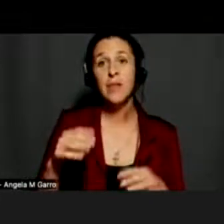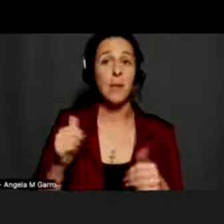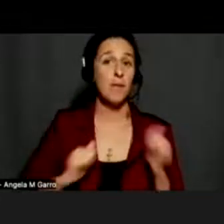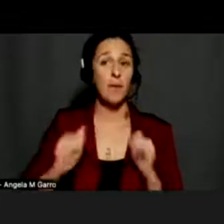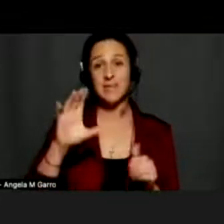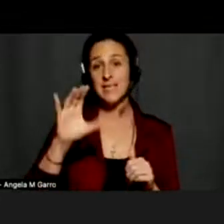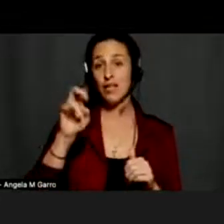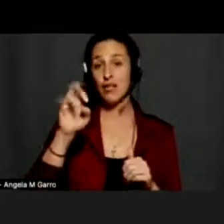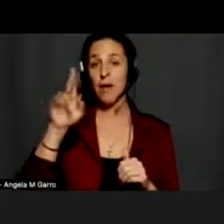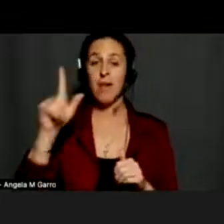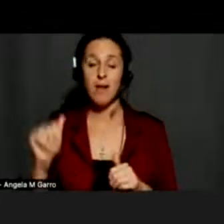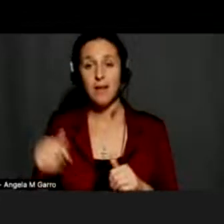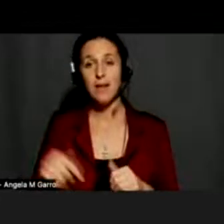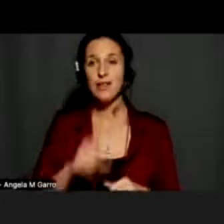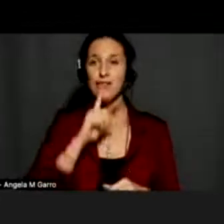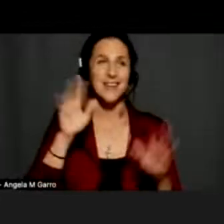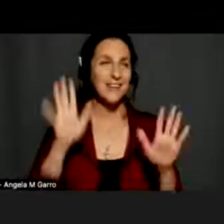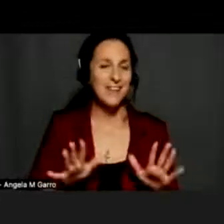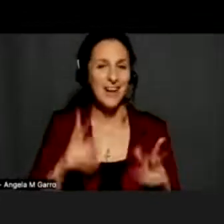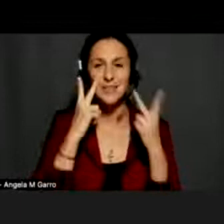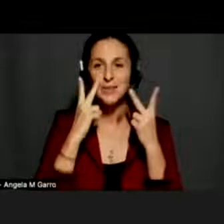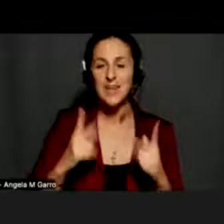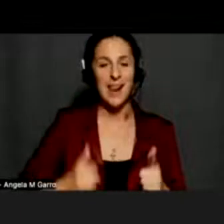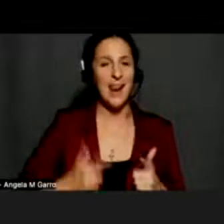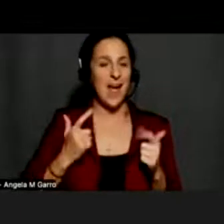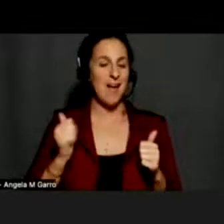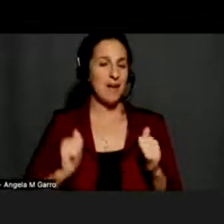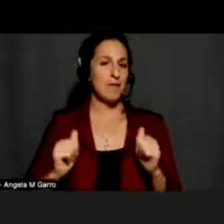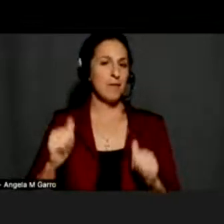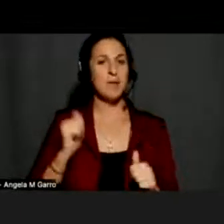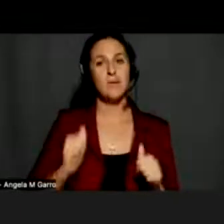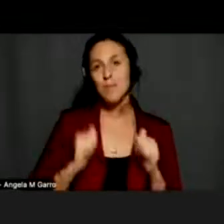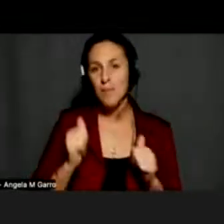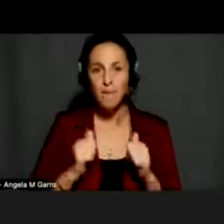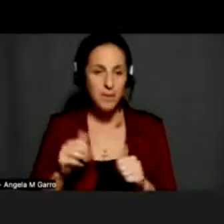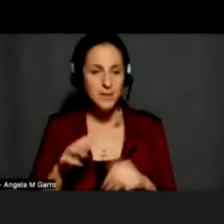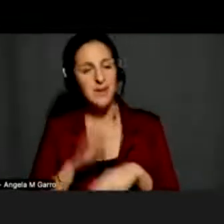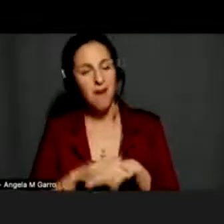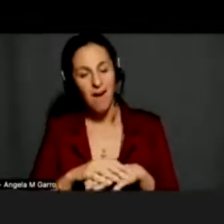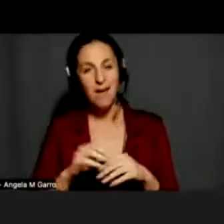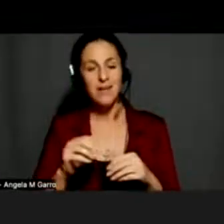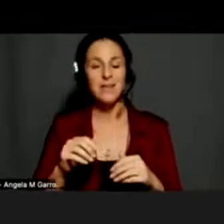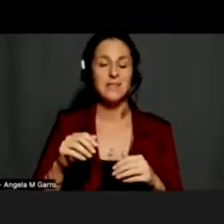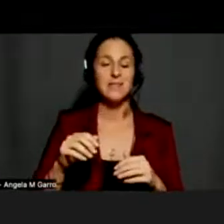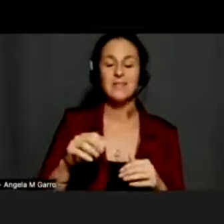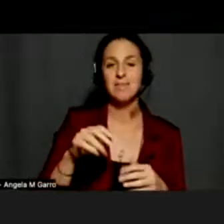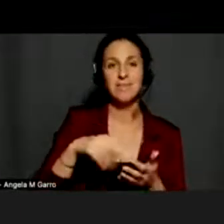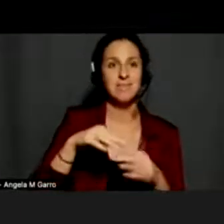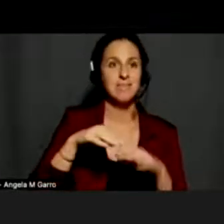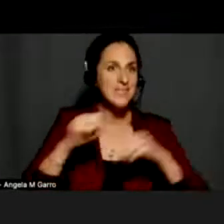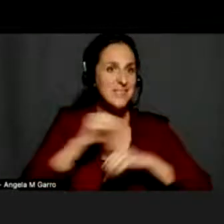everybody. It was really great again to see live performance on stage with students who have worked really, really hard and